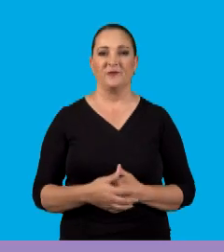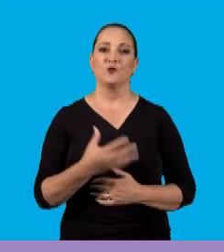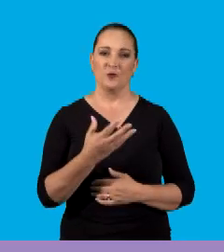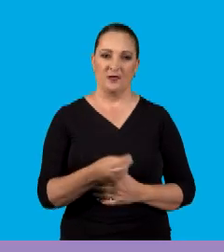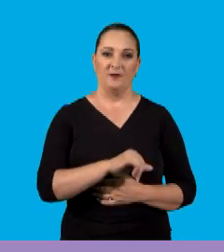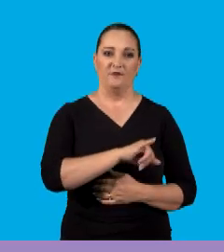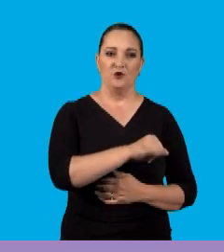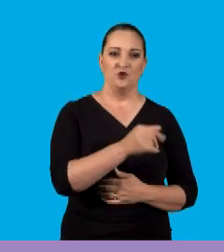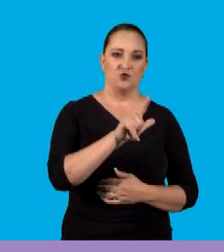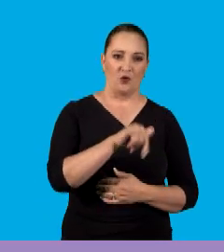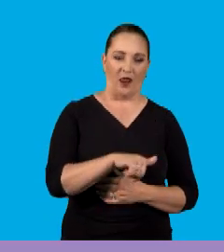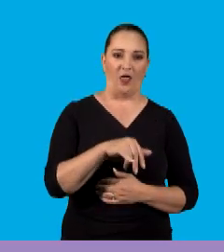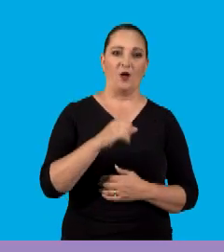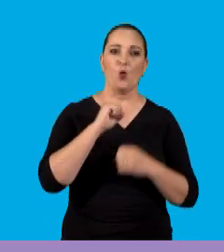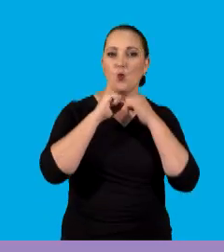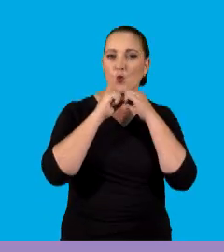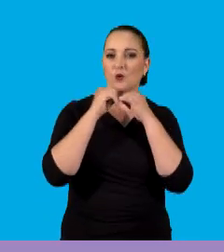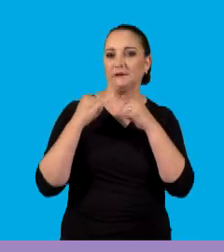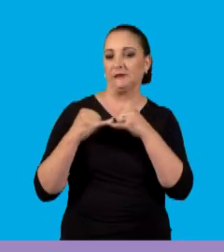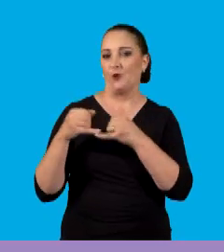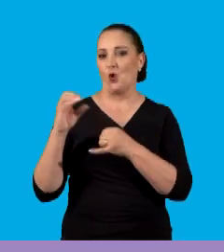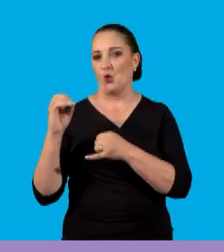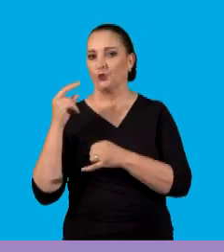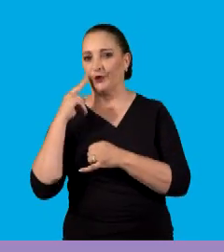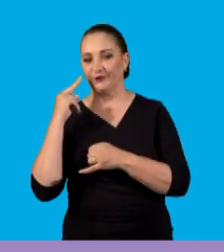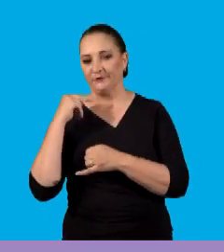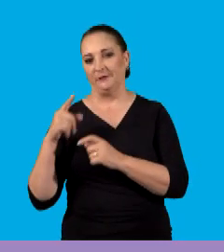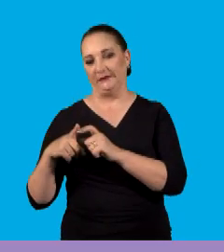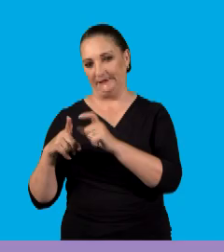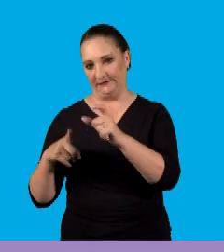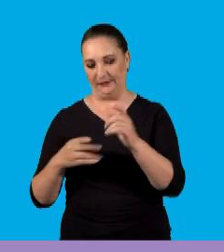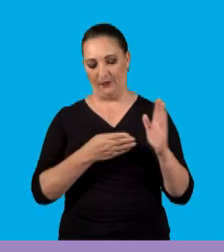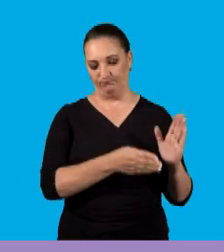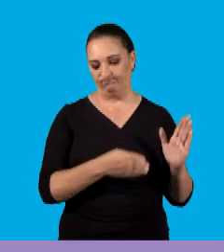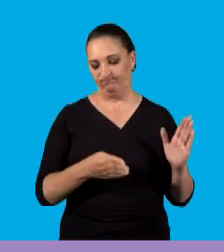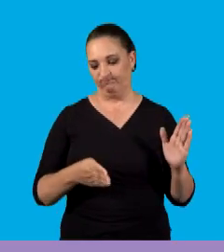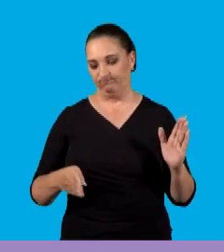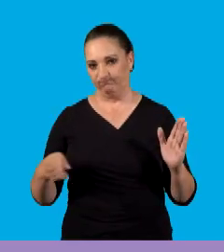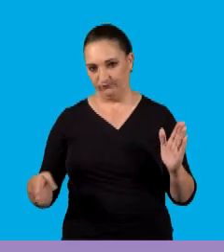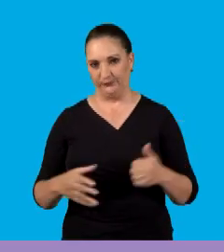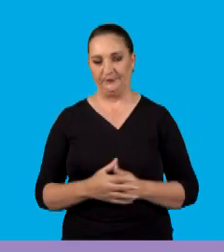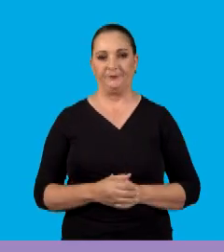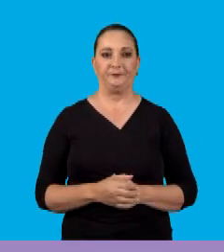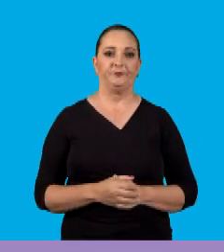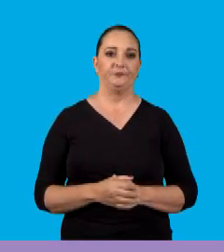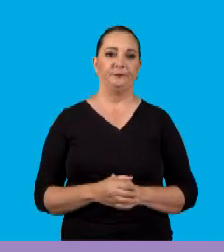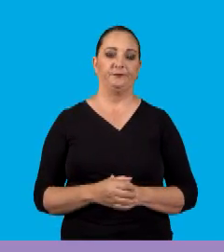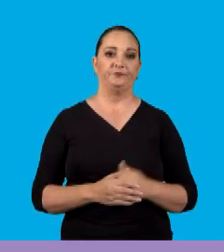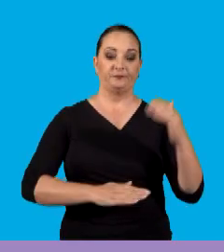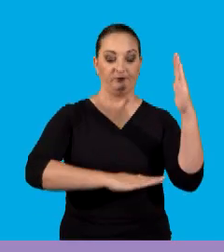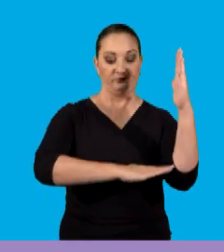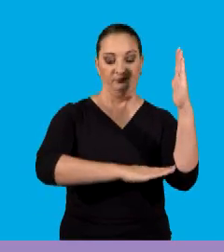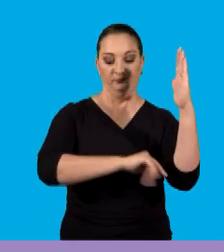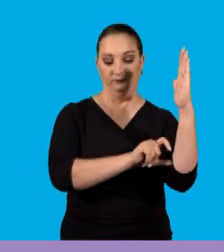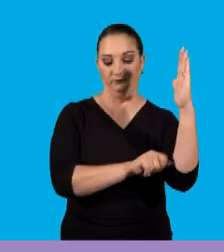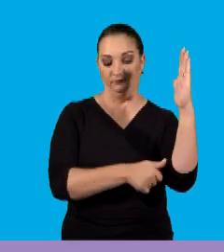our 6 months represented there, and that is July, August, September, October, November, and December. That is